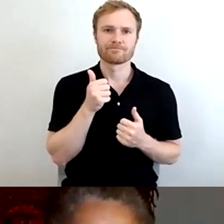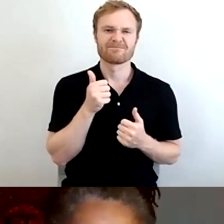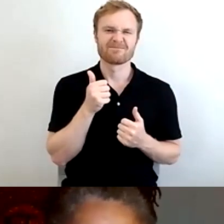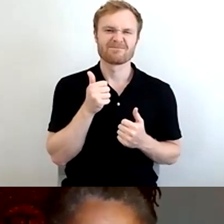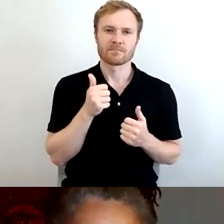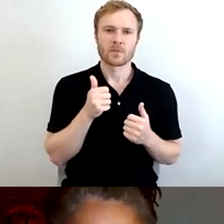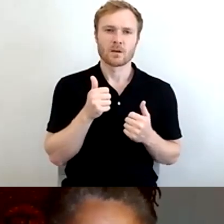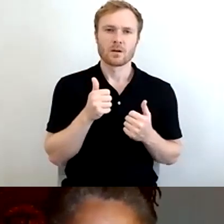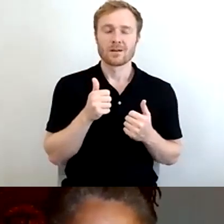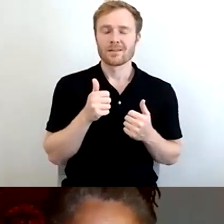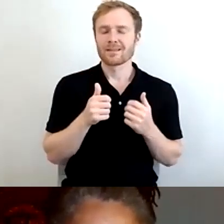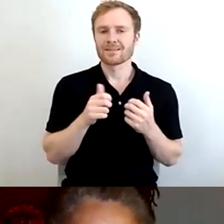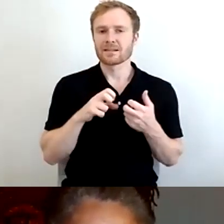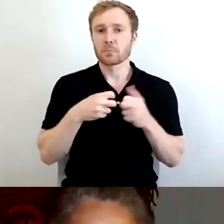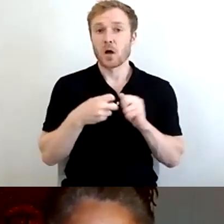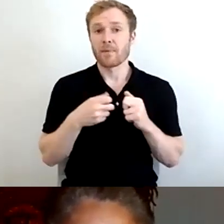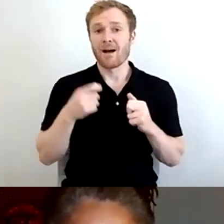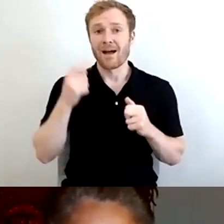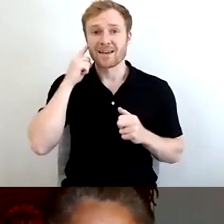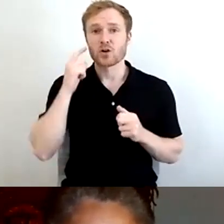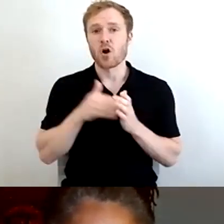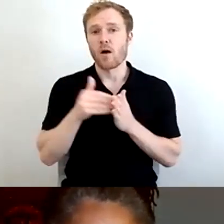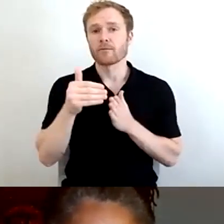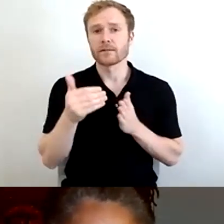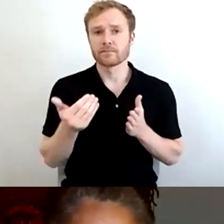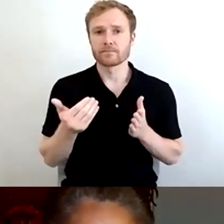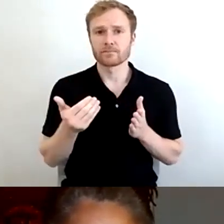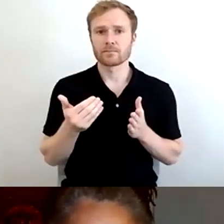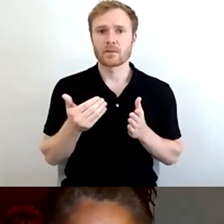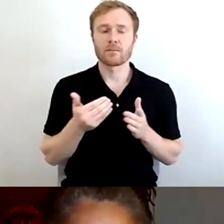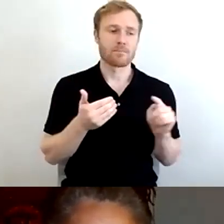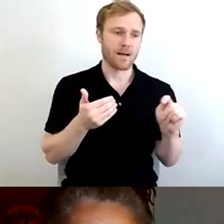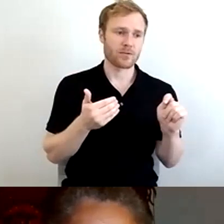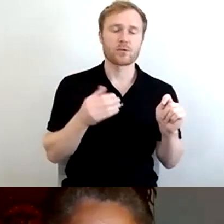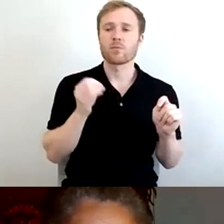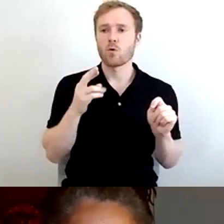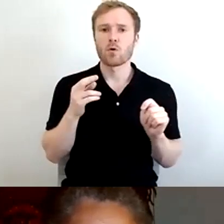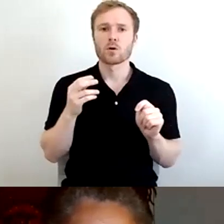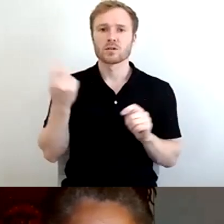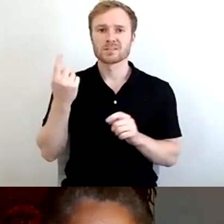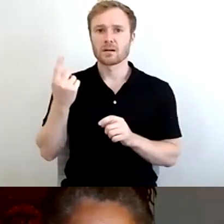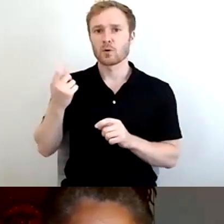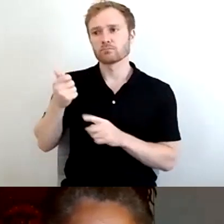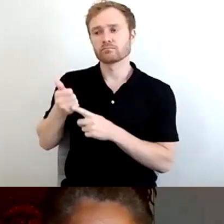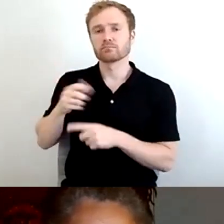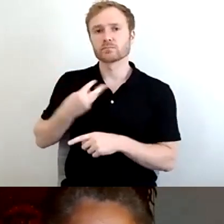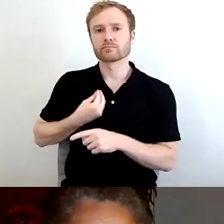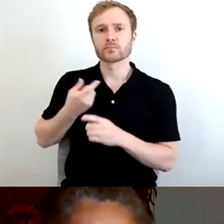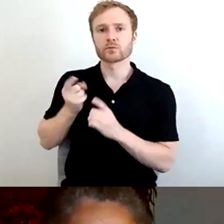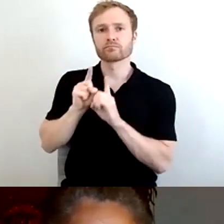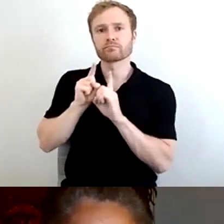problems that I hear about are the bathroom, and then having somebody to take you or go with you